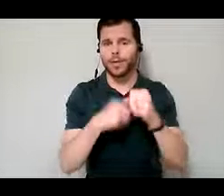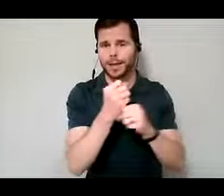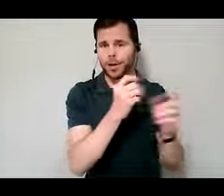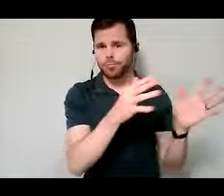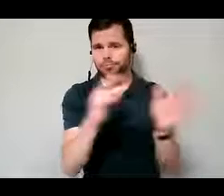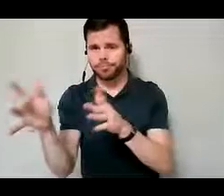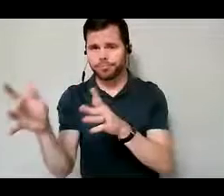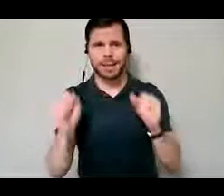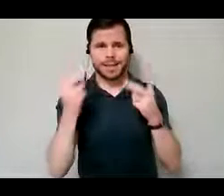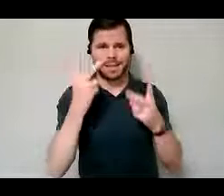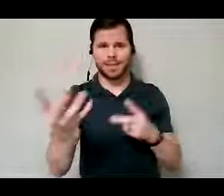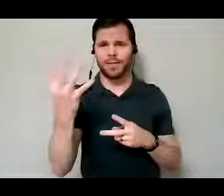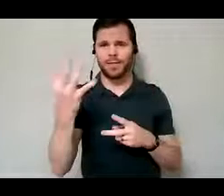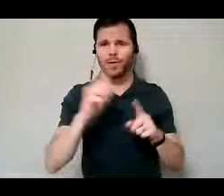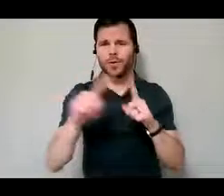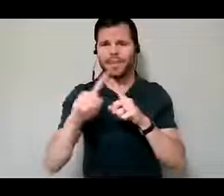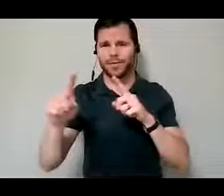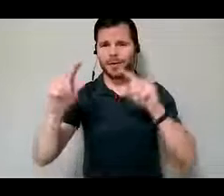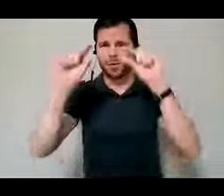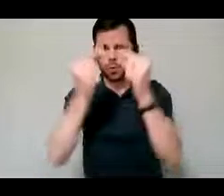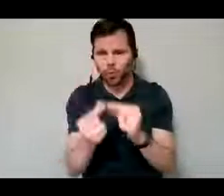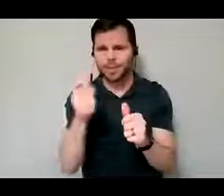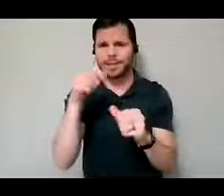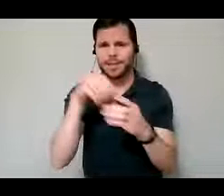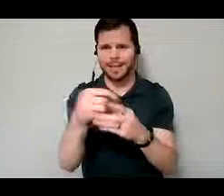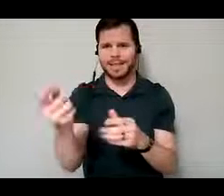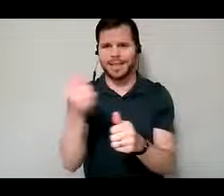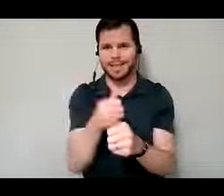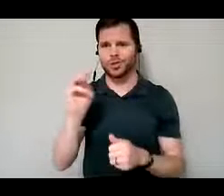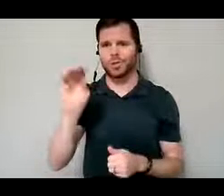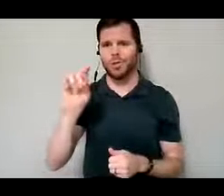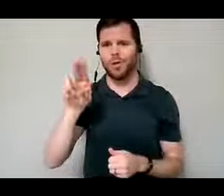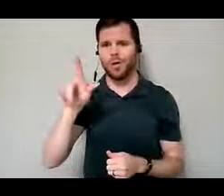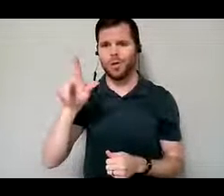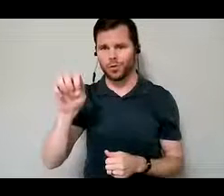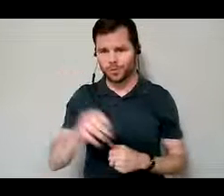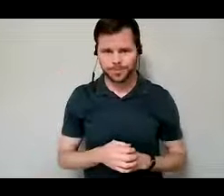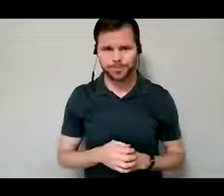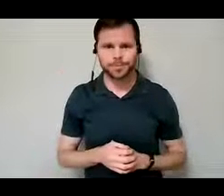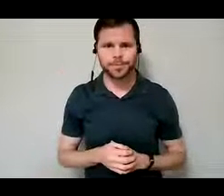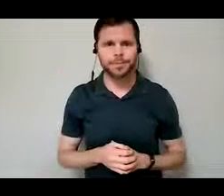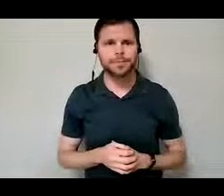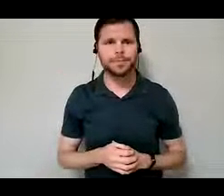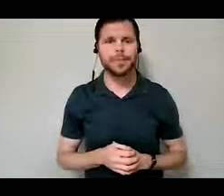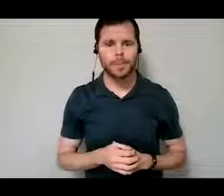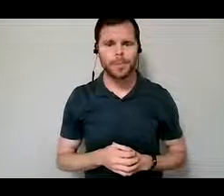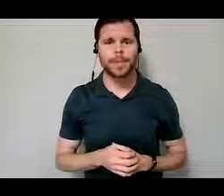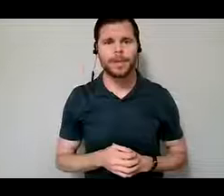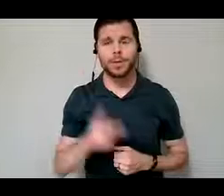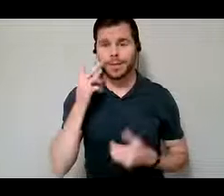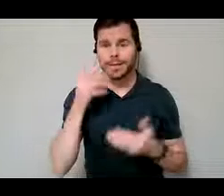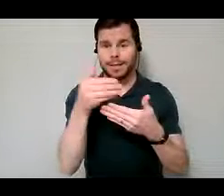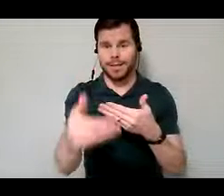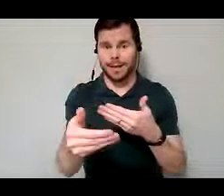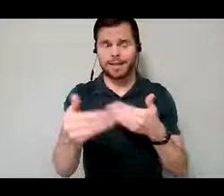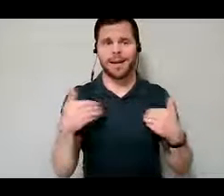into 4 different groupings in each one. So the way it kind of works is, if you can go to the next slide too, there's a prompt or a story